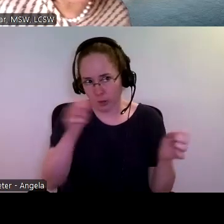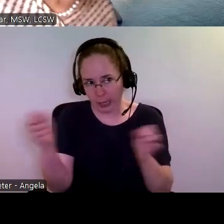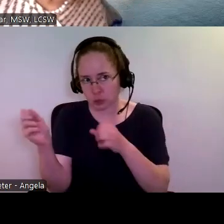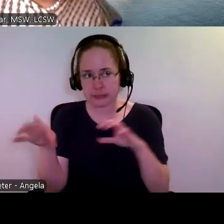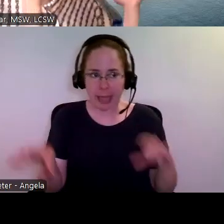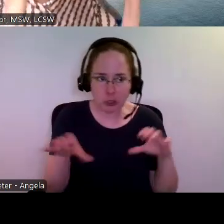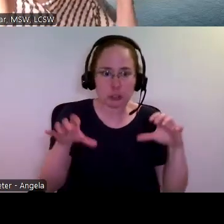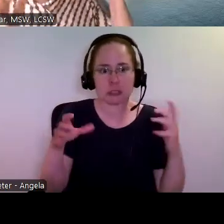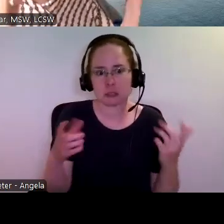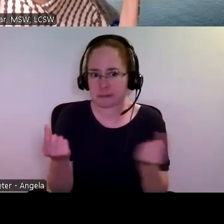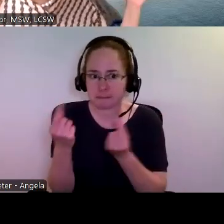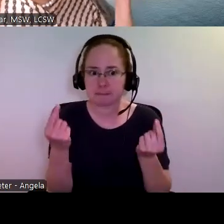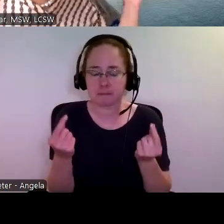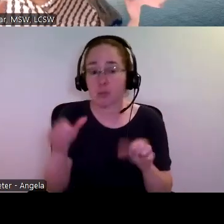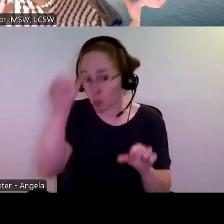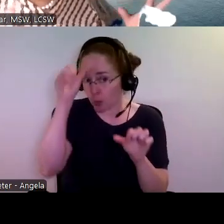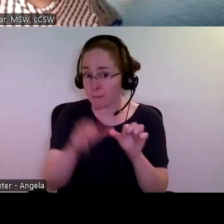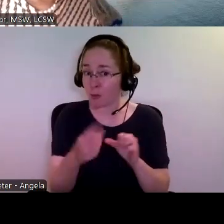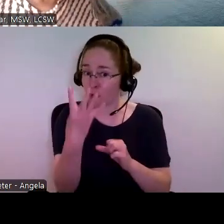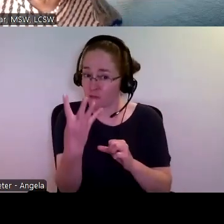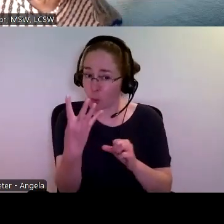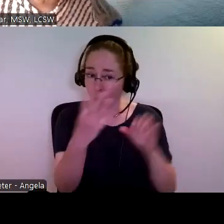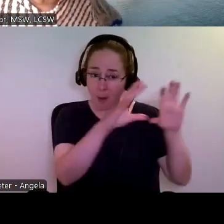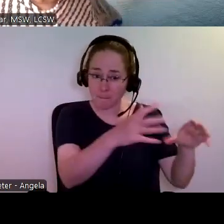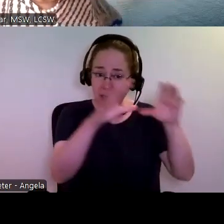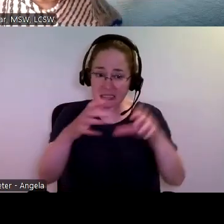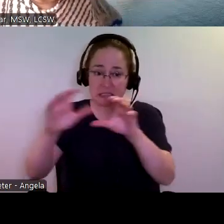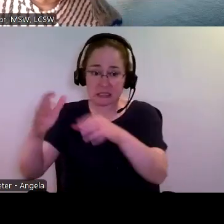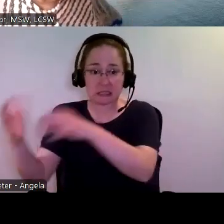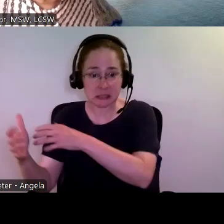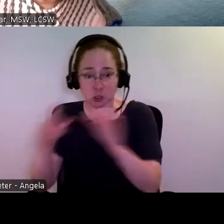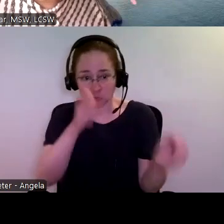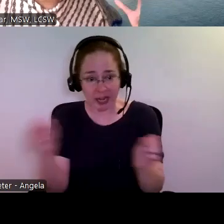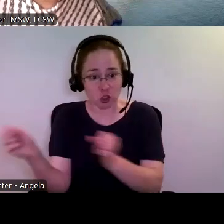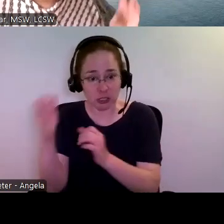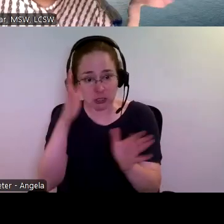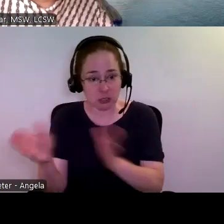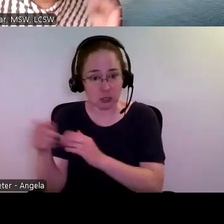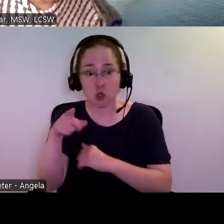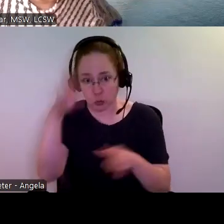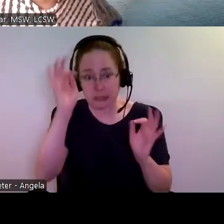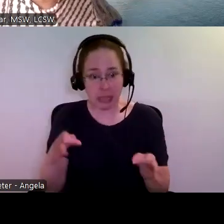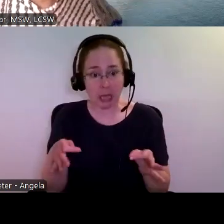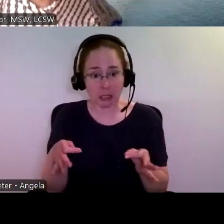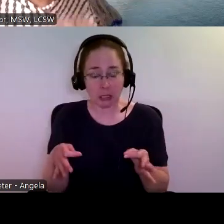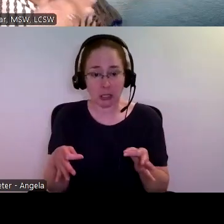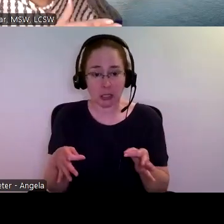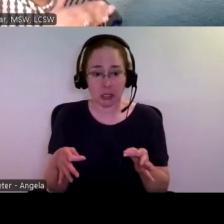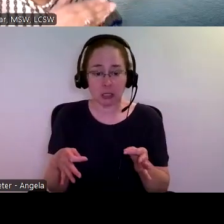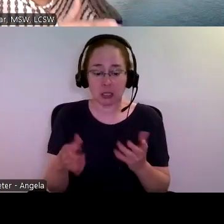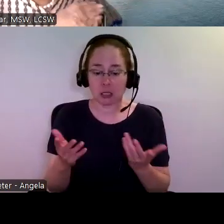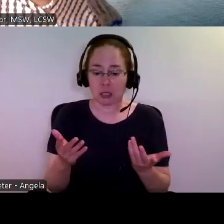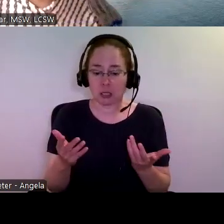actions. Remember, I gave you 4 large buckets of strategies. So you can decide, hey, these are